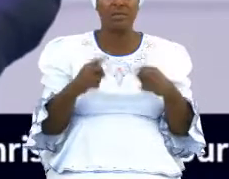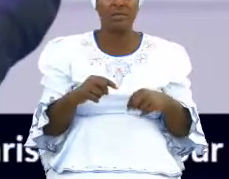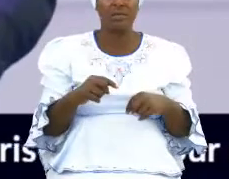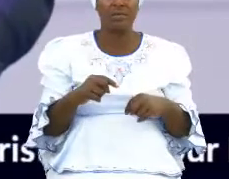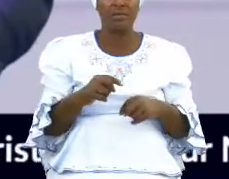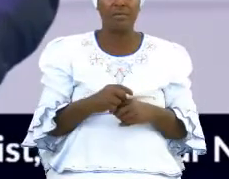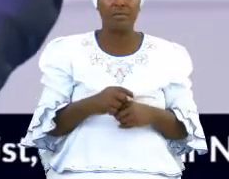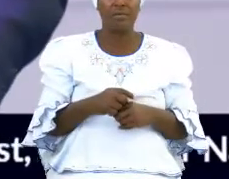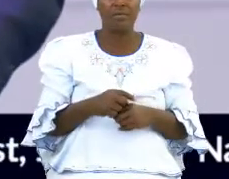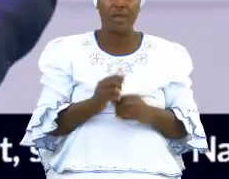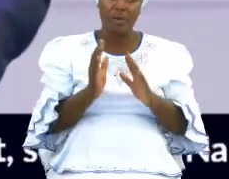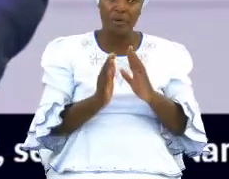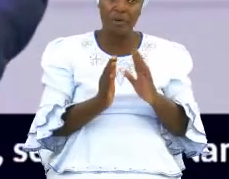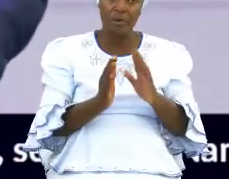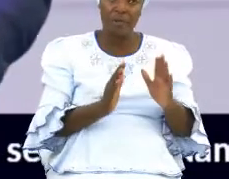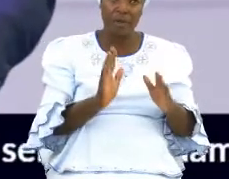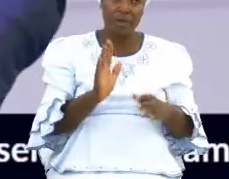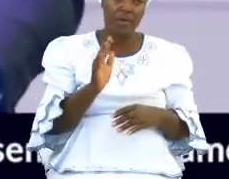Prepare yourself.